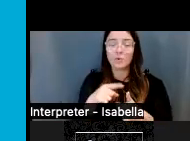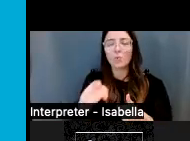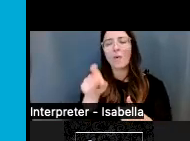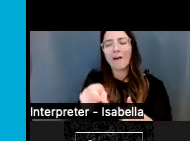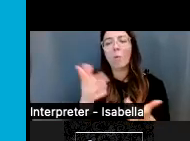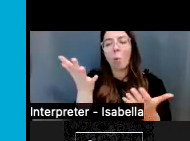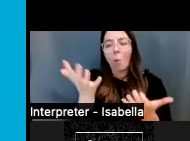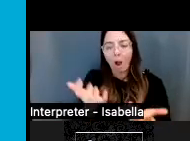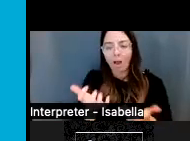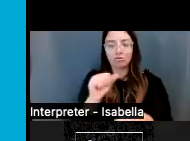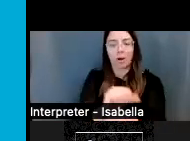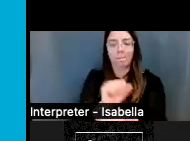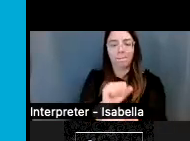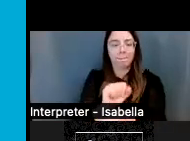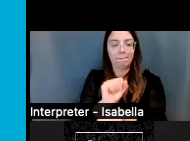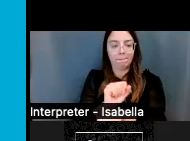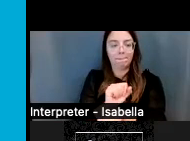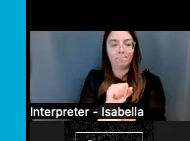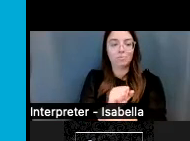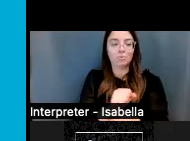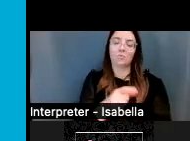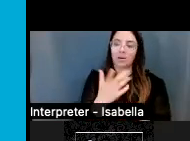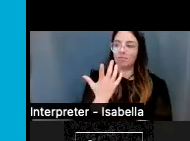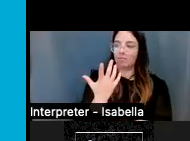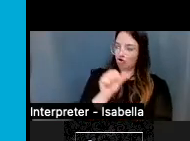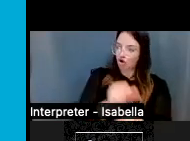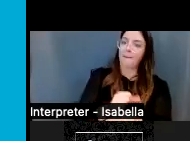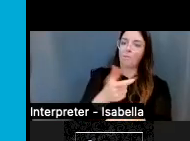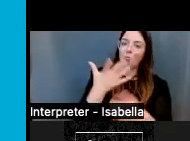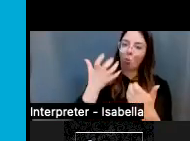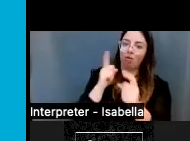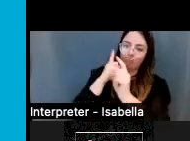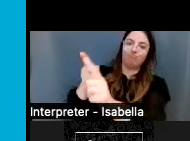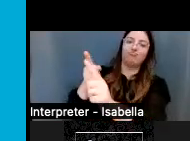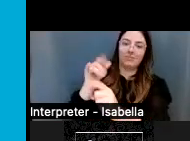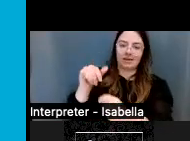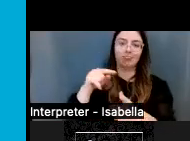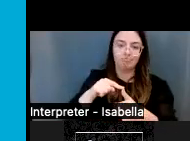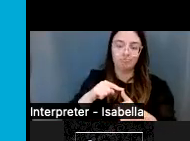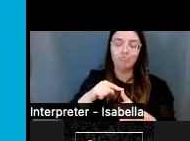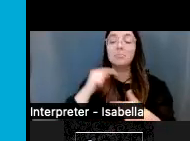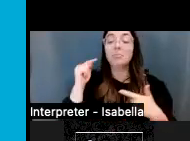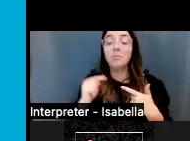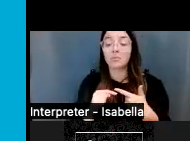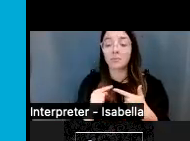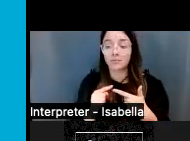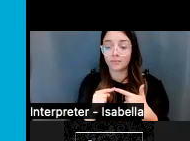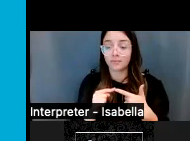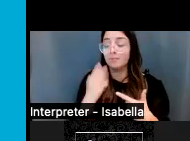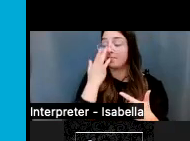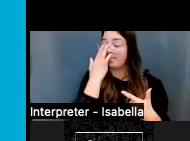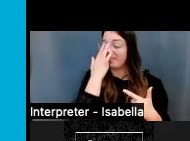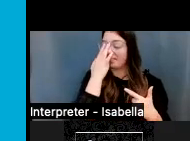work. So employment needs to be a goal and something that they're interested in. Secondly, you need to have